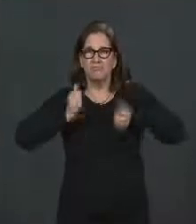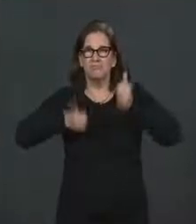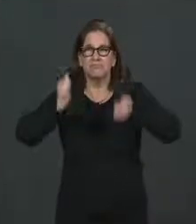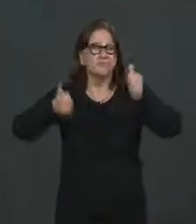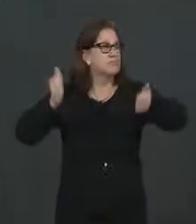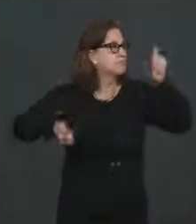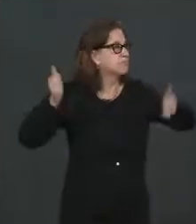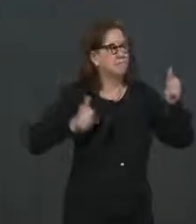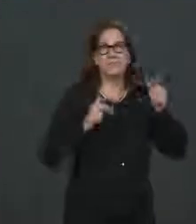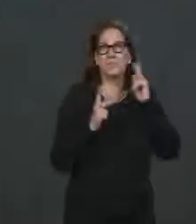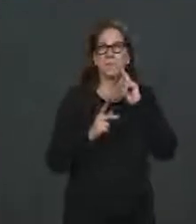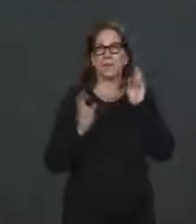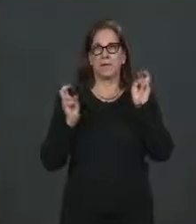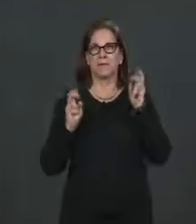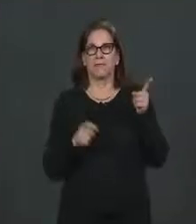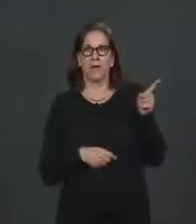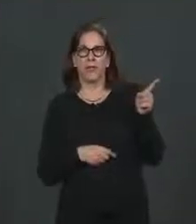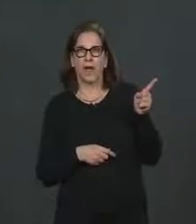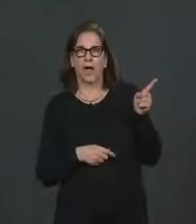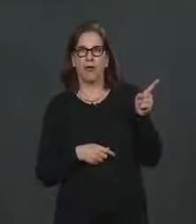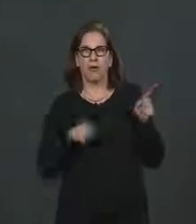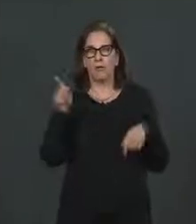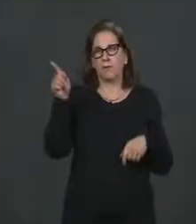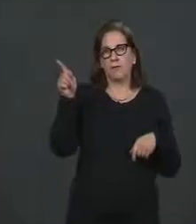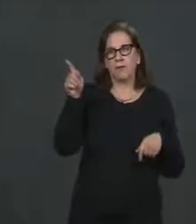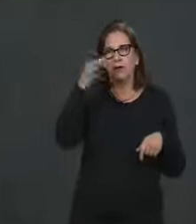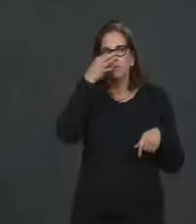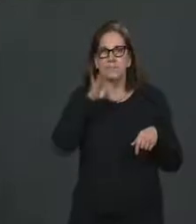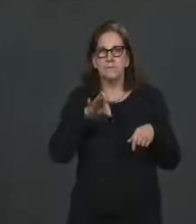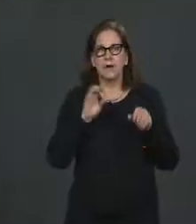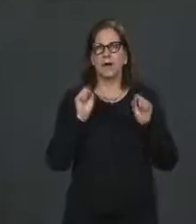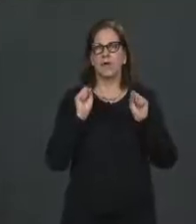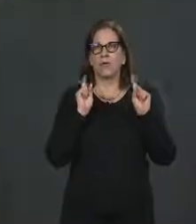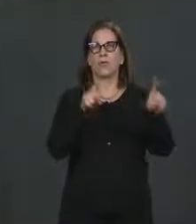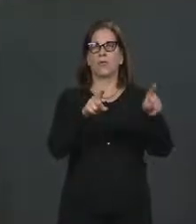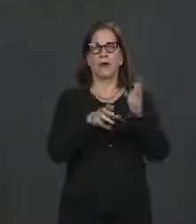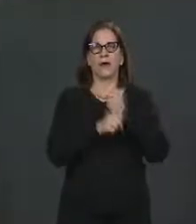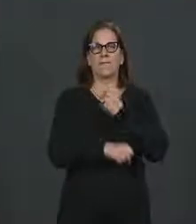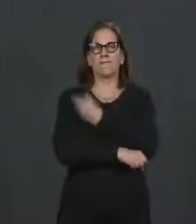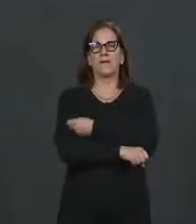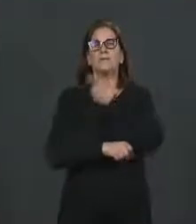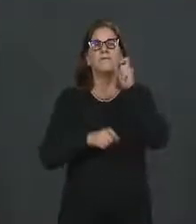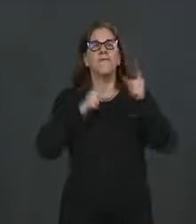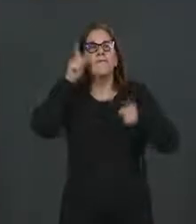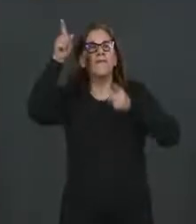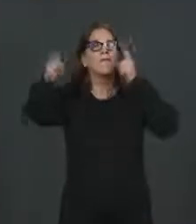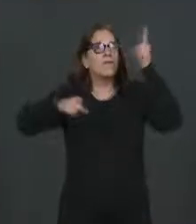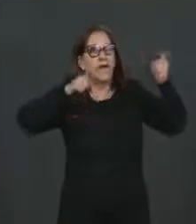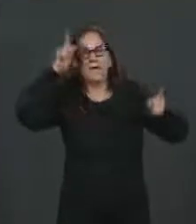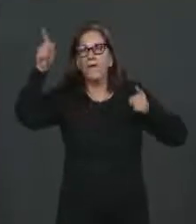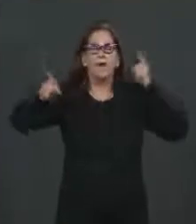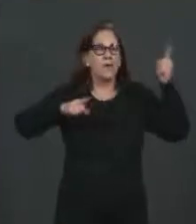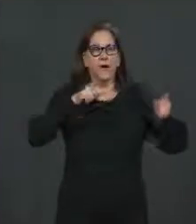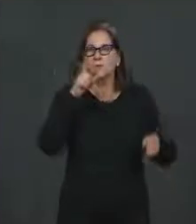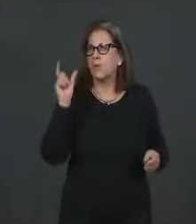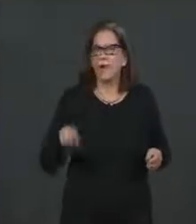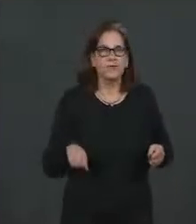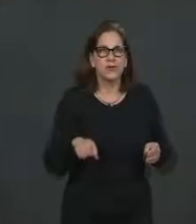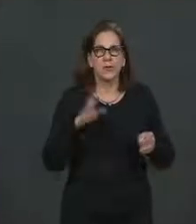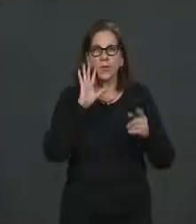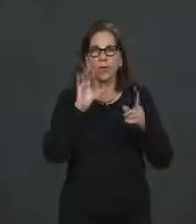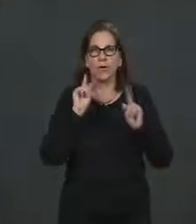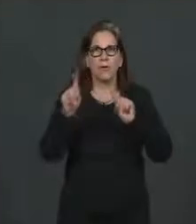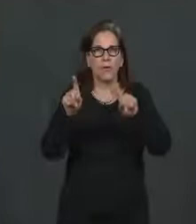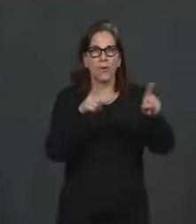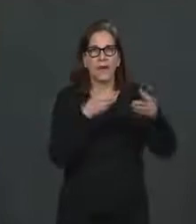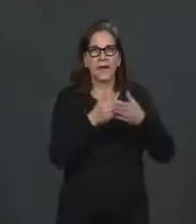country. And as fast as we're going, we still have a long way to go to finish this vaccination effort. In fact, we aren't